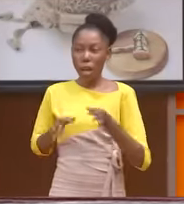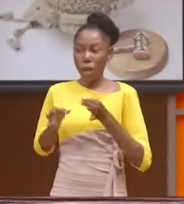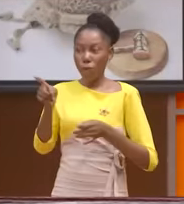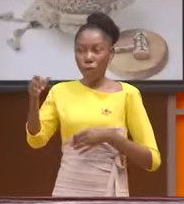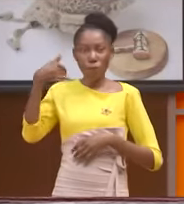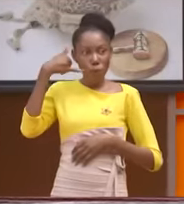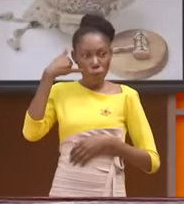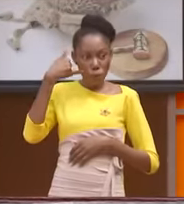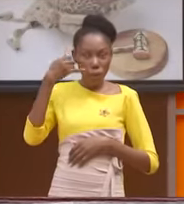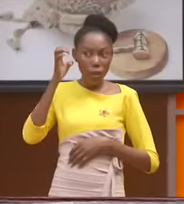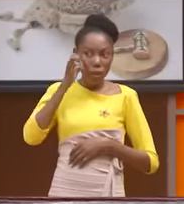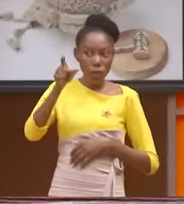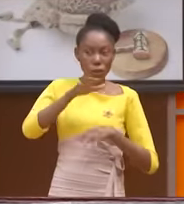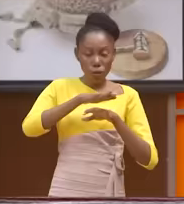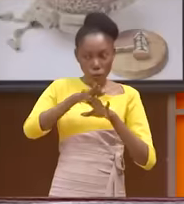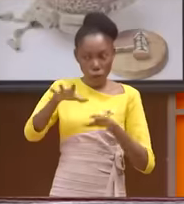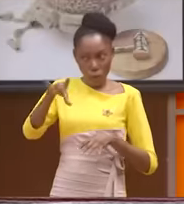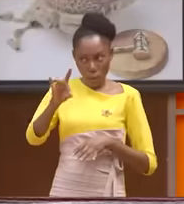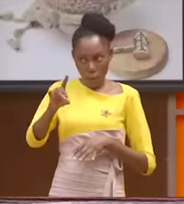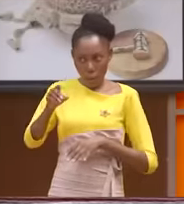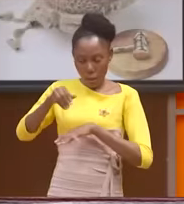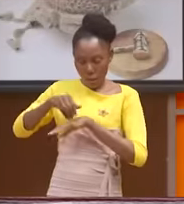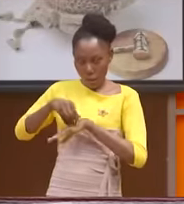she doesn't pick. Send message.